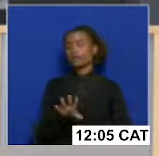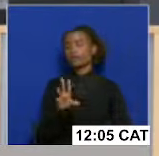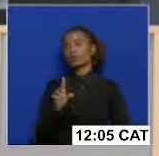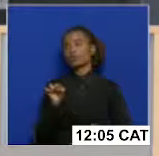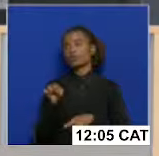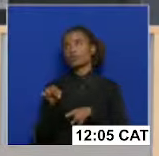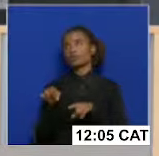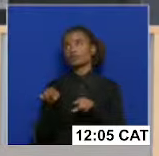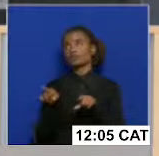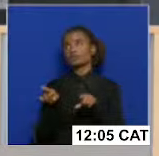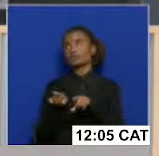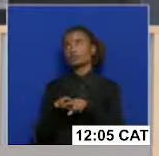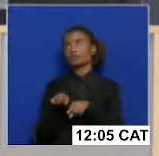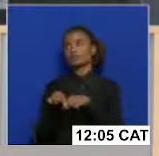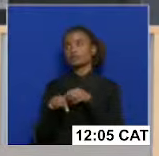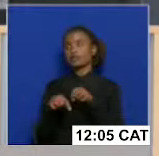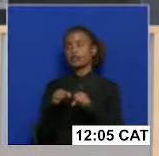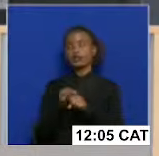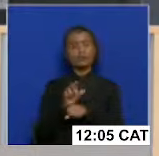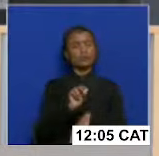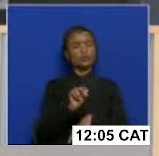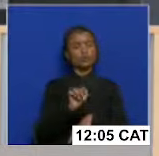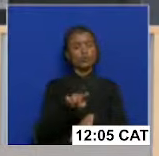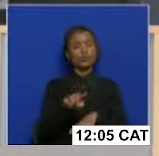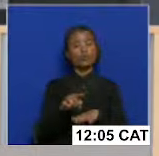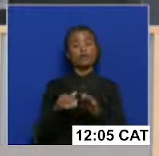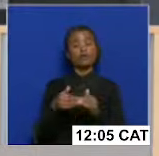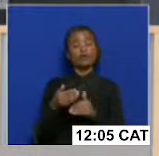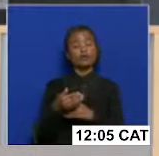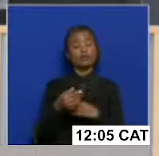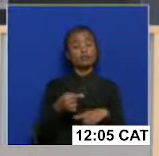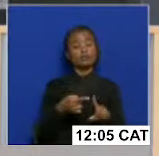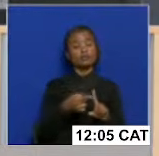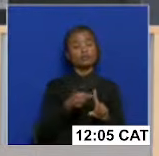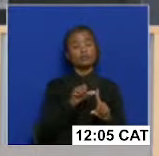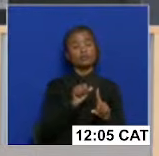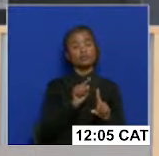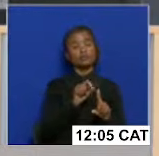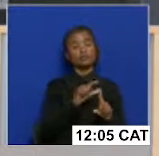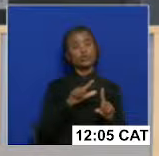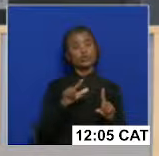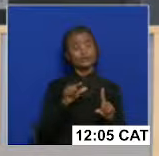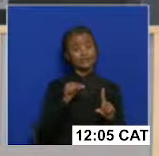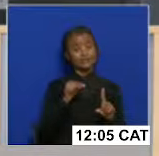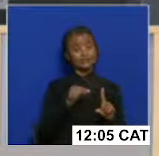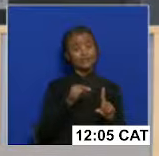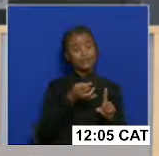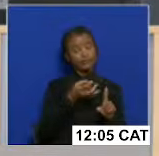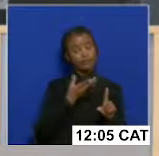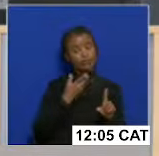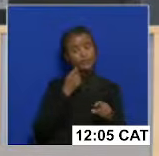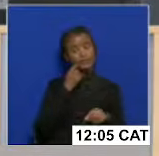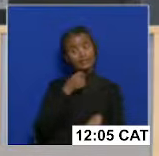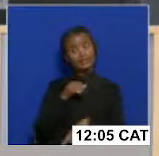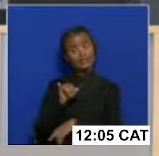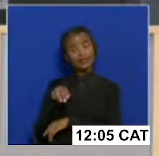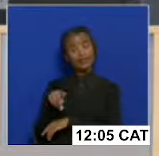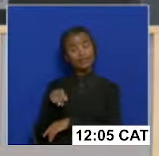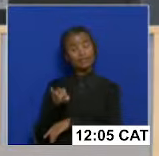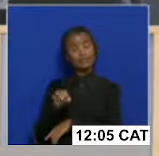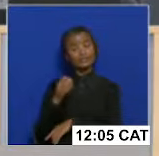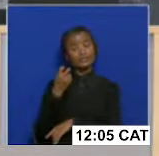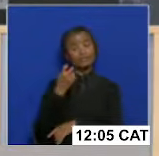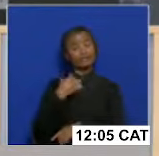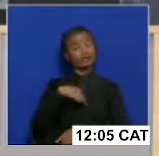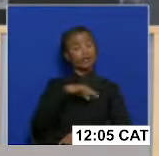Officer Stolz told me that IP is looking for us and all that. I also spoke to. Yes, I